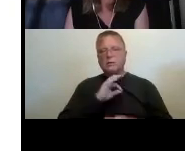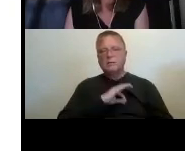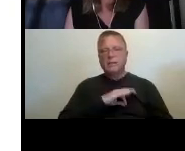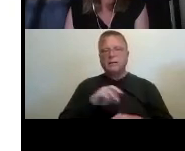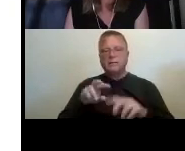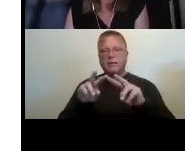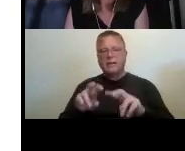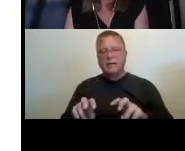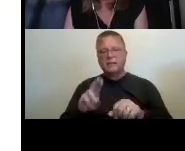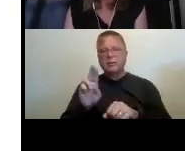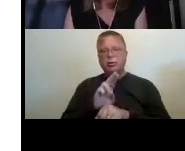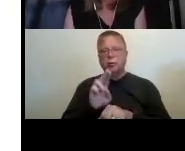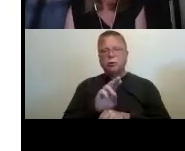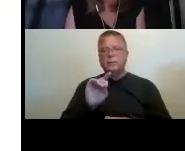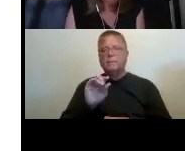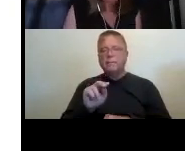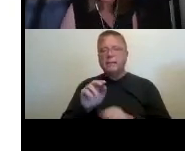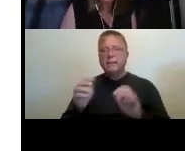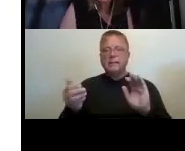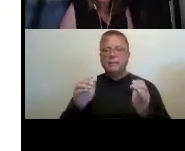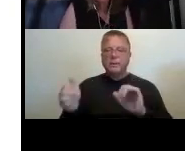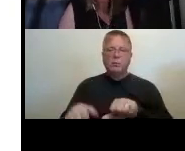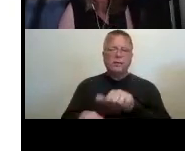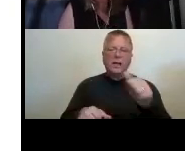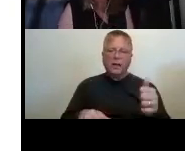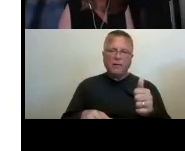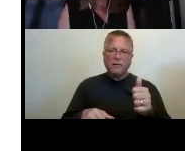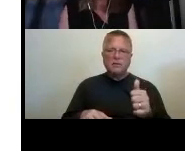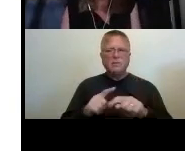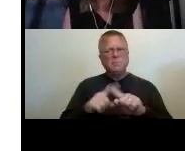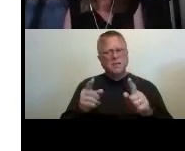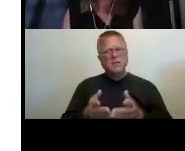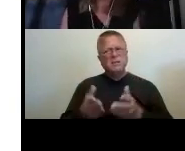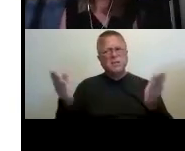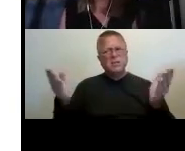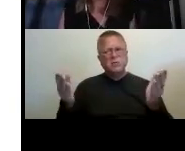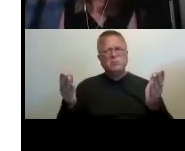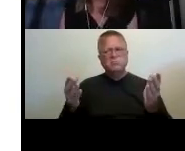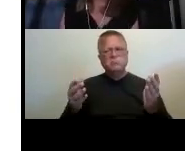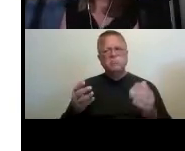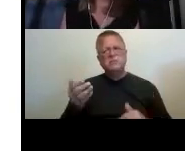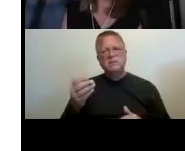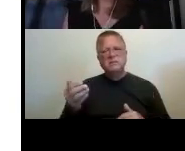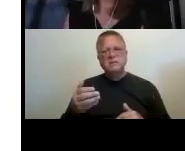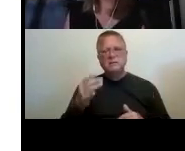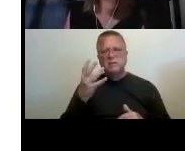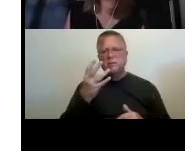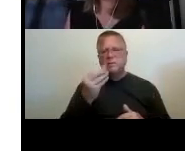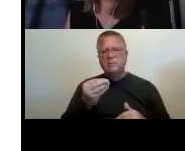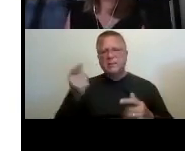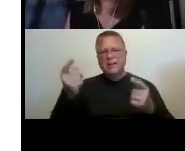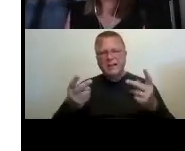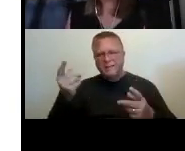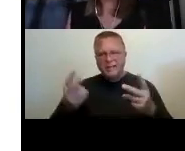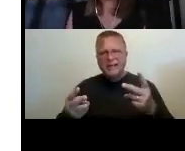of using Beacon over the other ones. But generally it seems to be pretty split